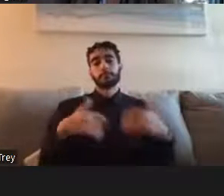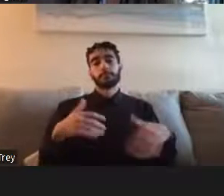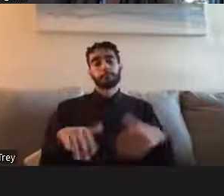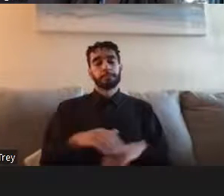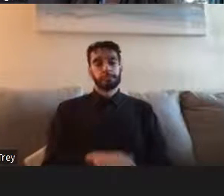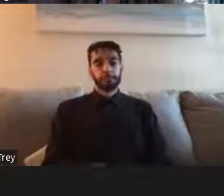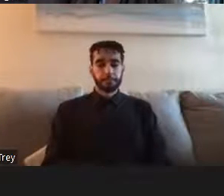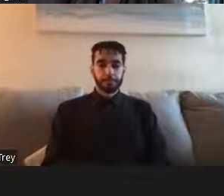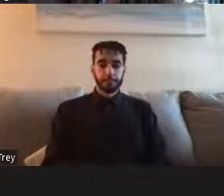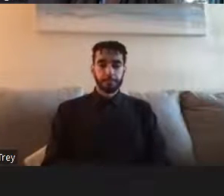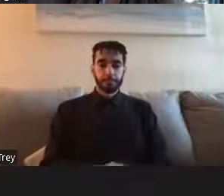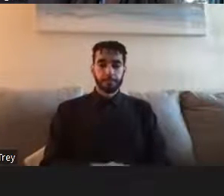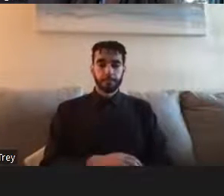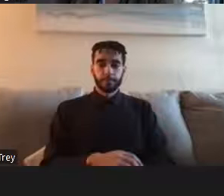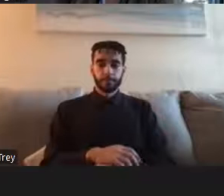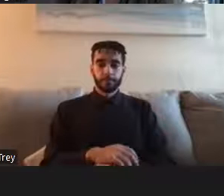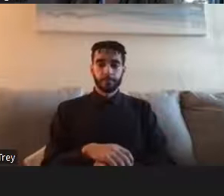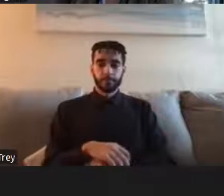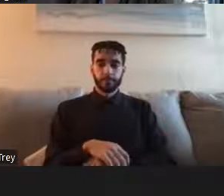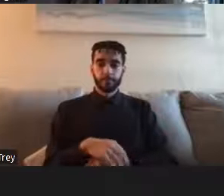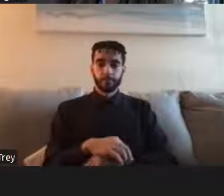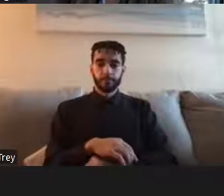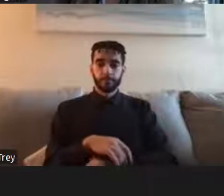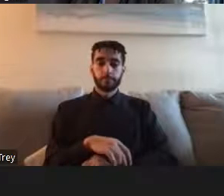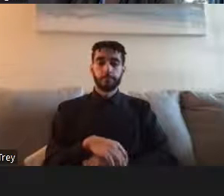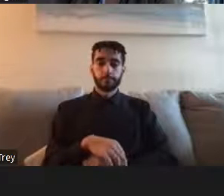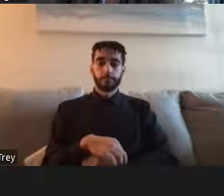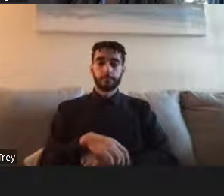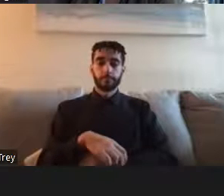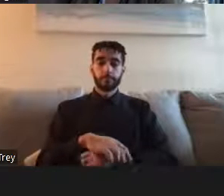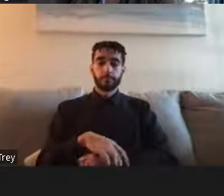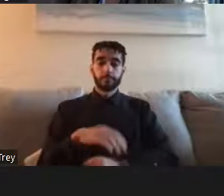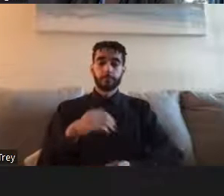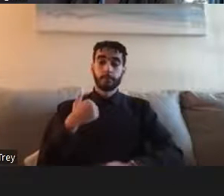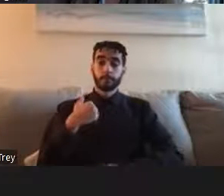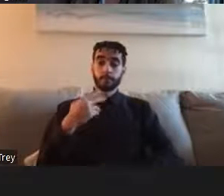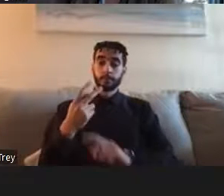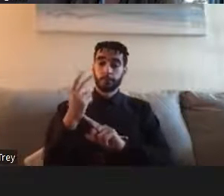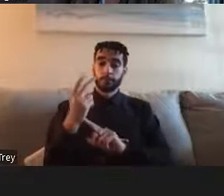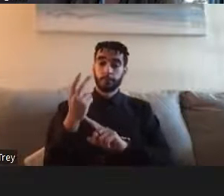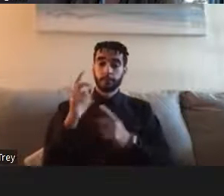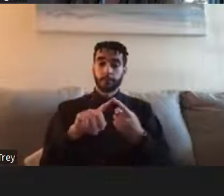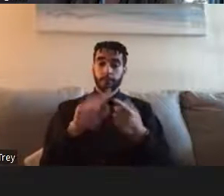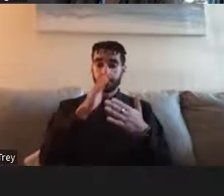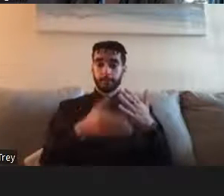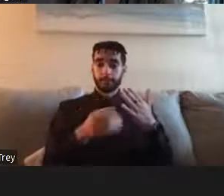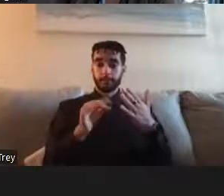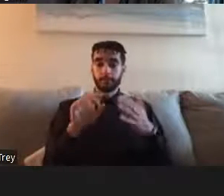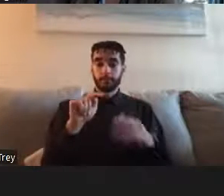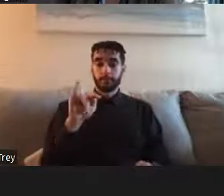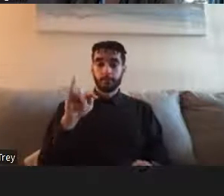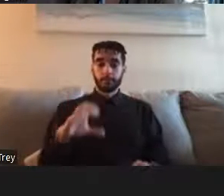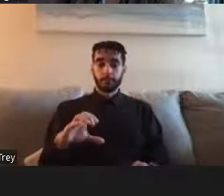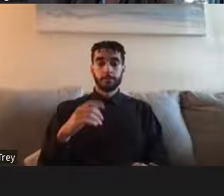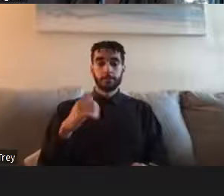Thank you, Andrea. We have 2 minutes before the end of this topic. I think we might need to have a vote